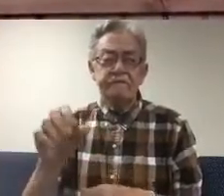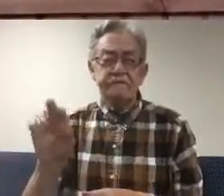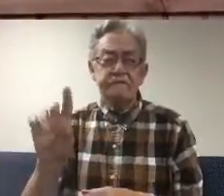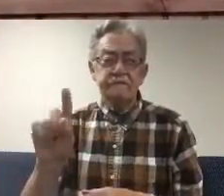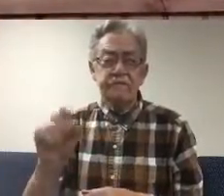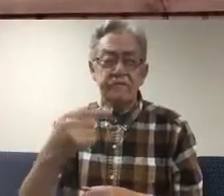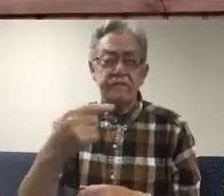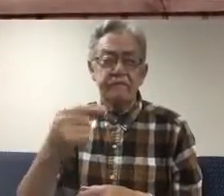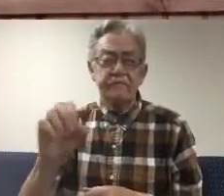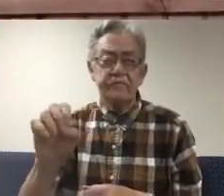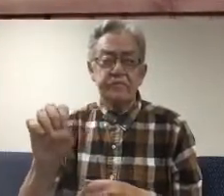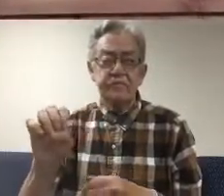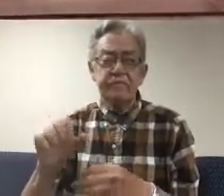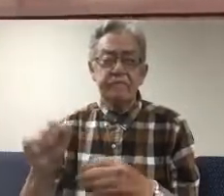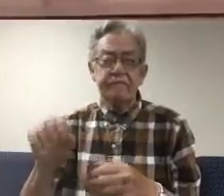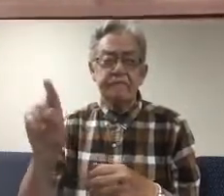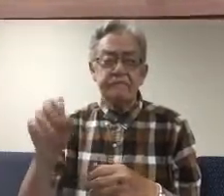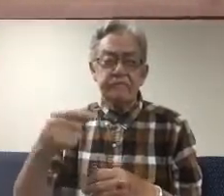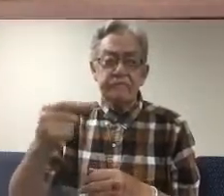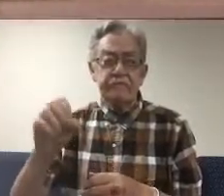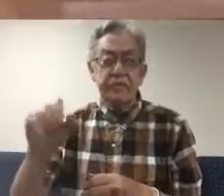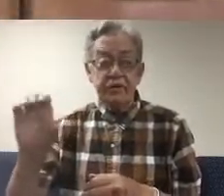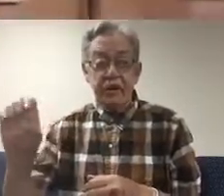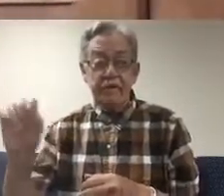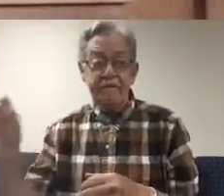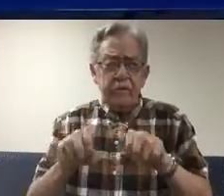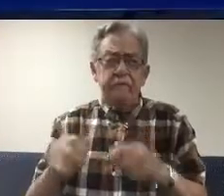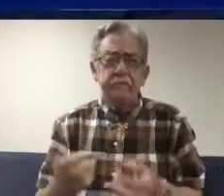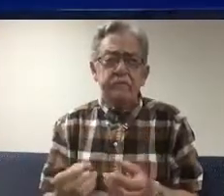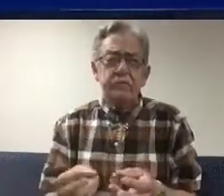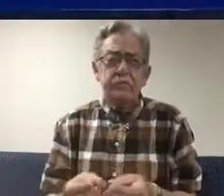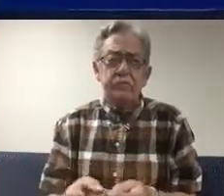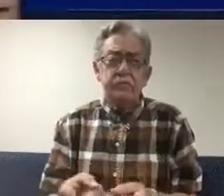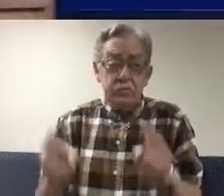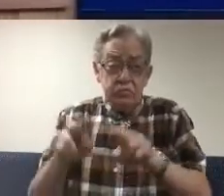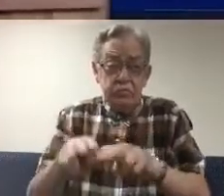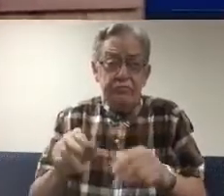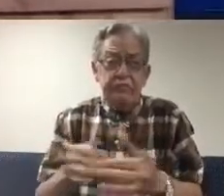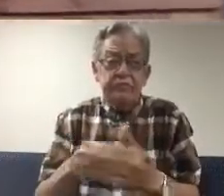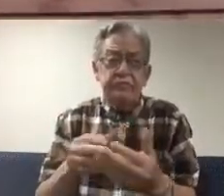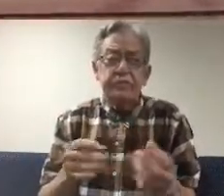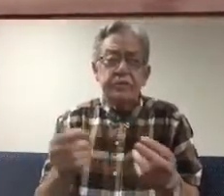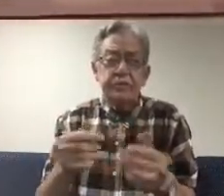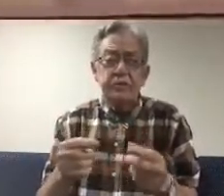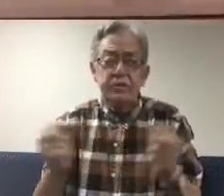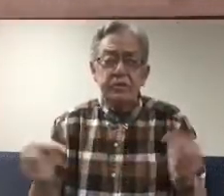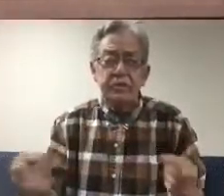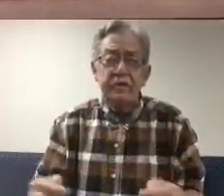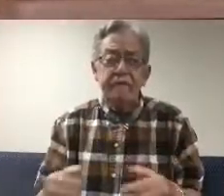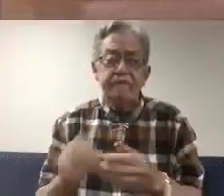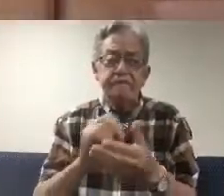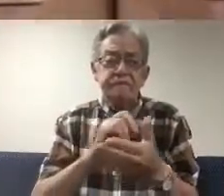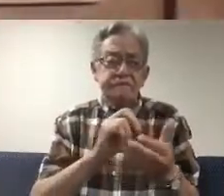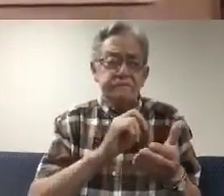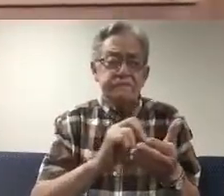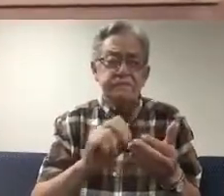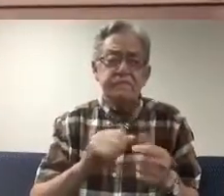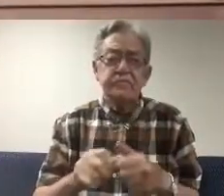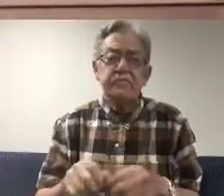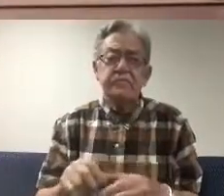has certainly held up as vital and as important. And so rather than